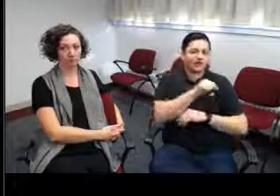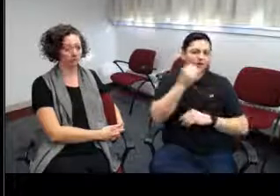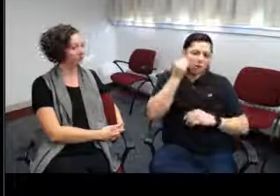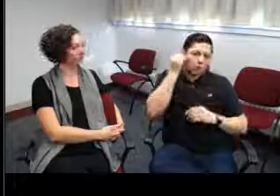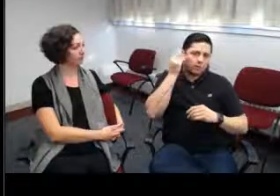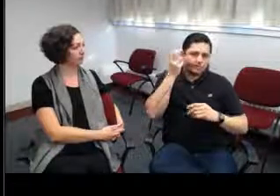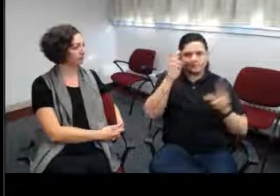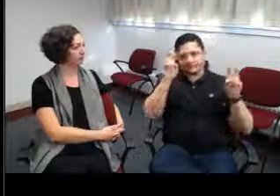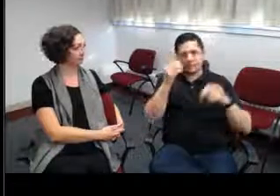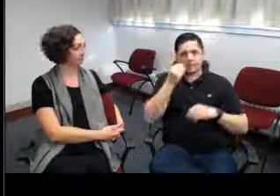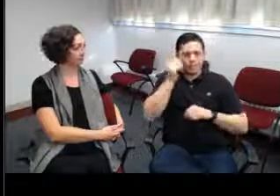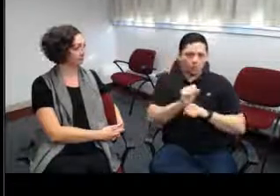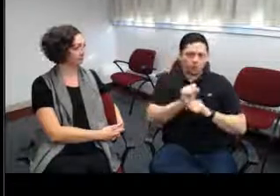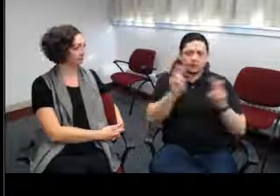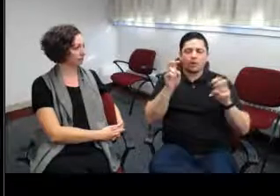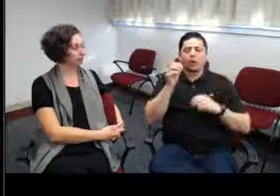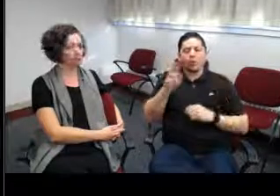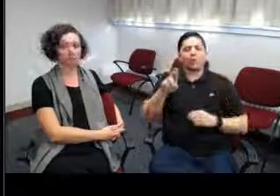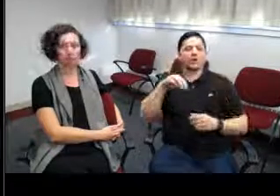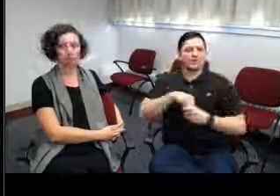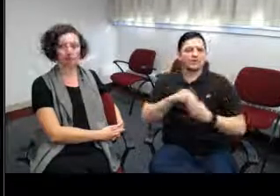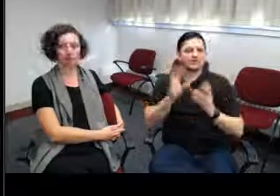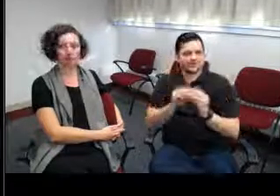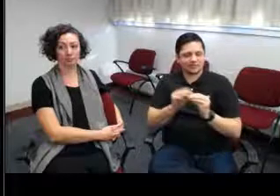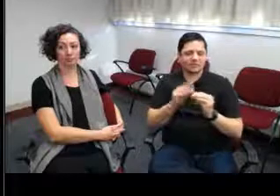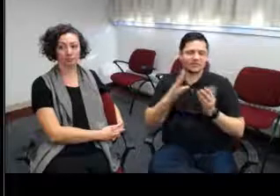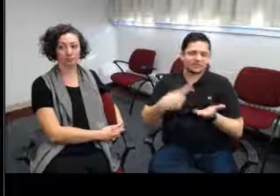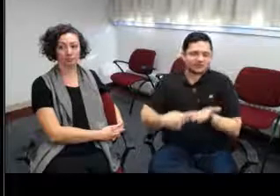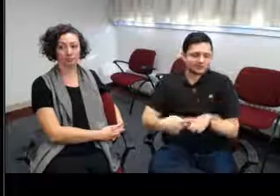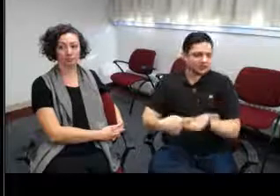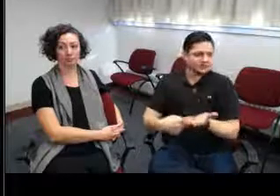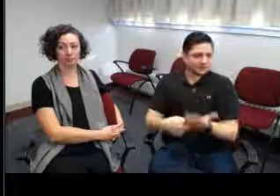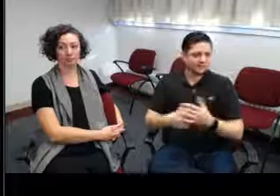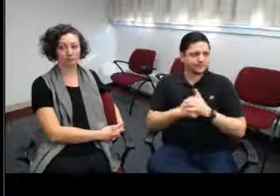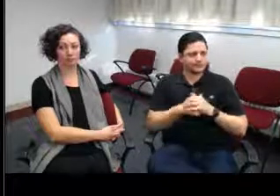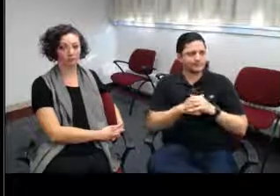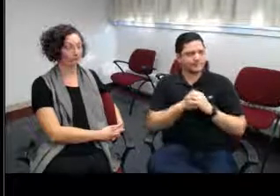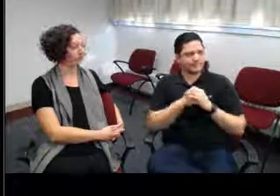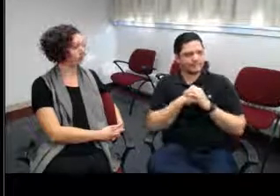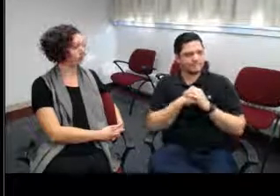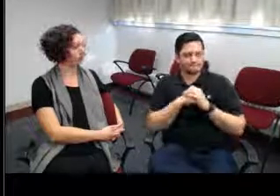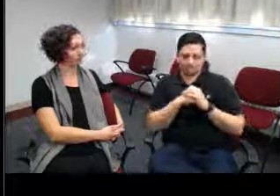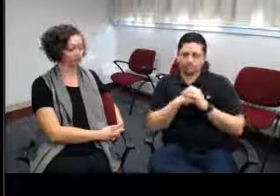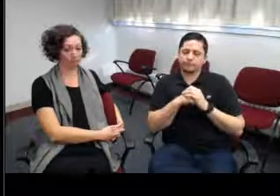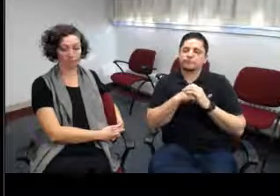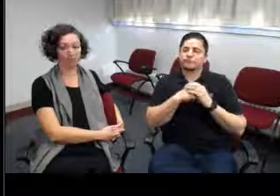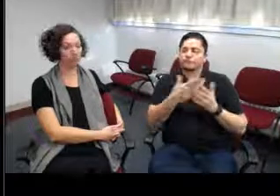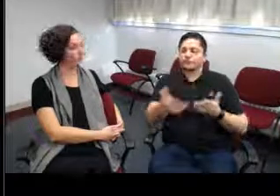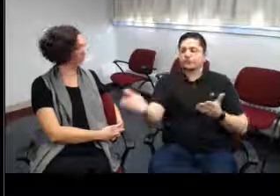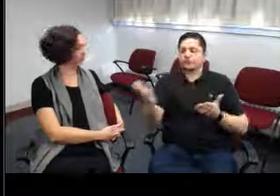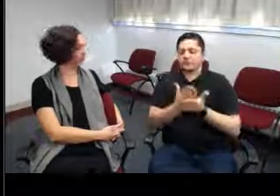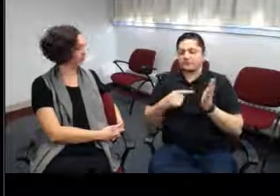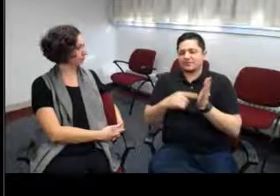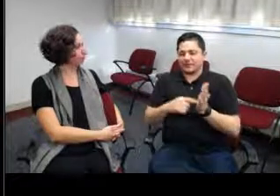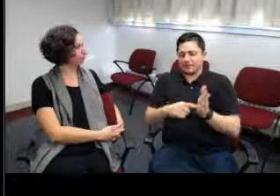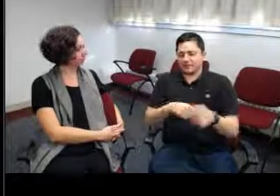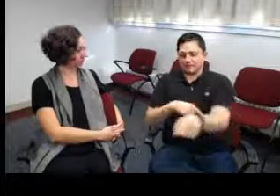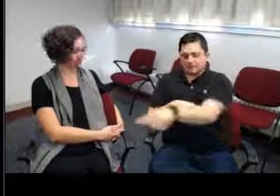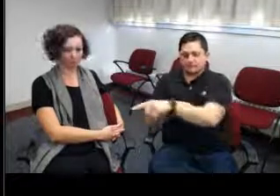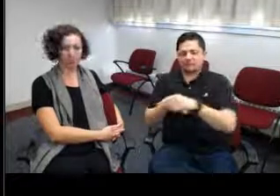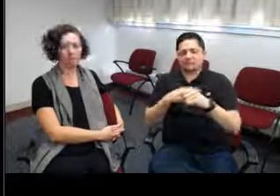or handouts, maybe like a take-home workbook or handout or forms that you do during the